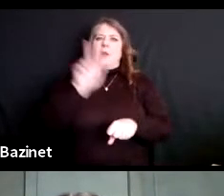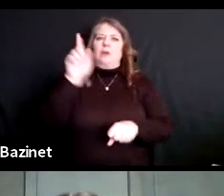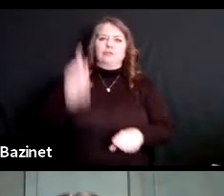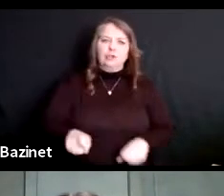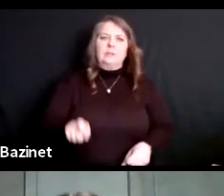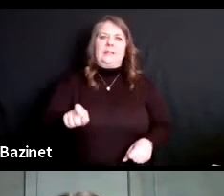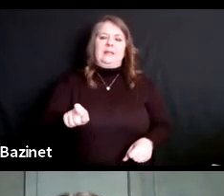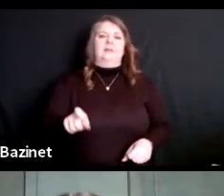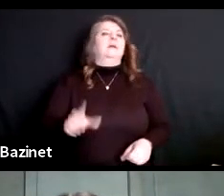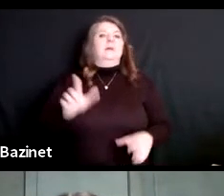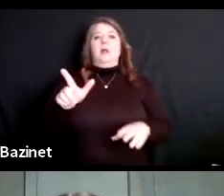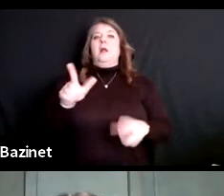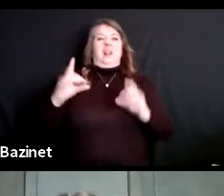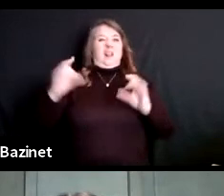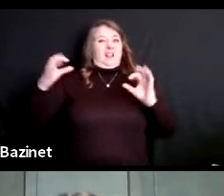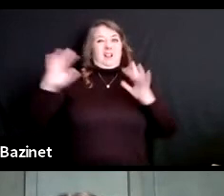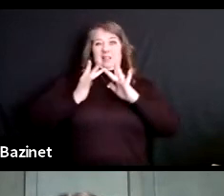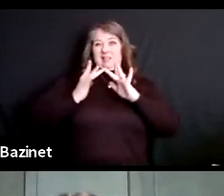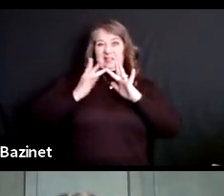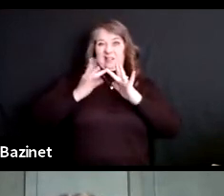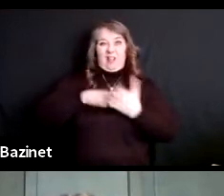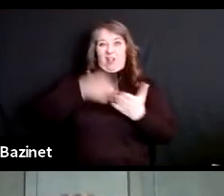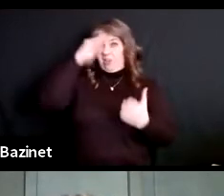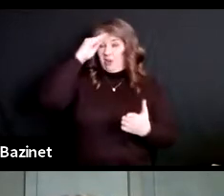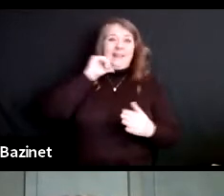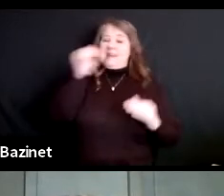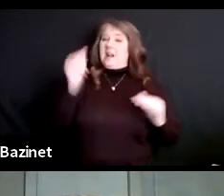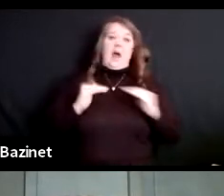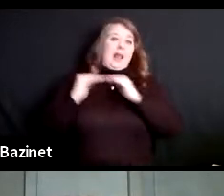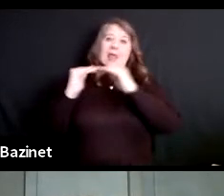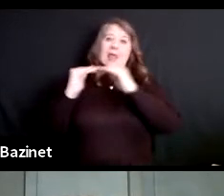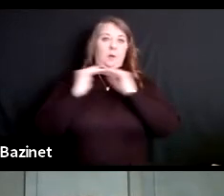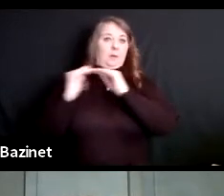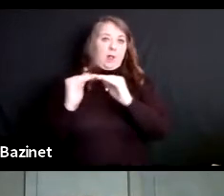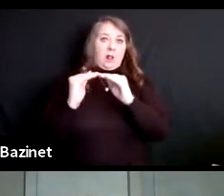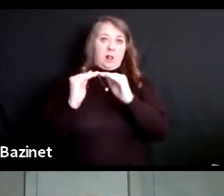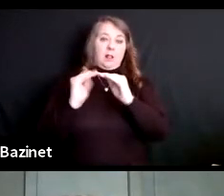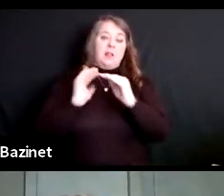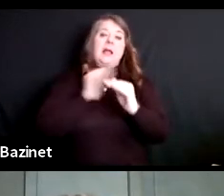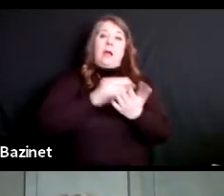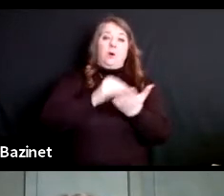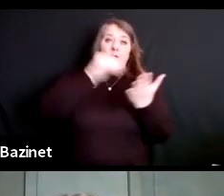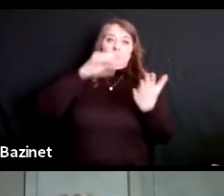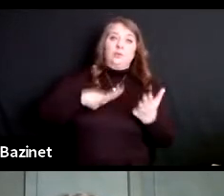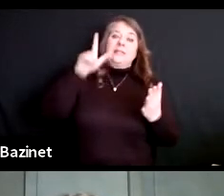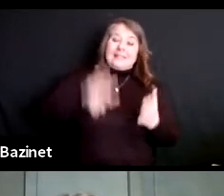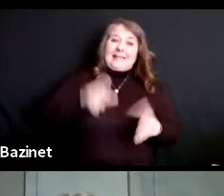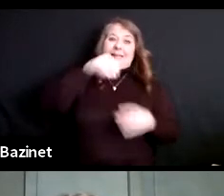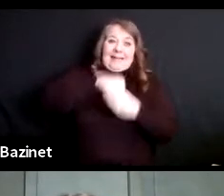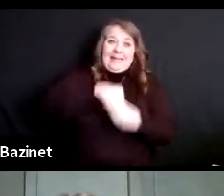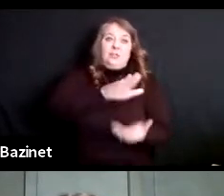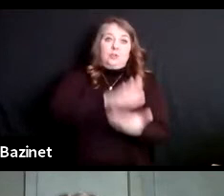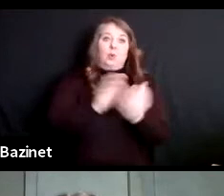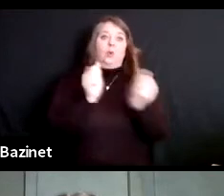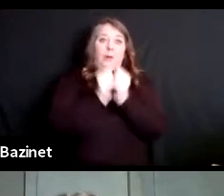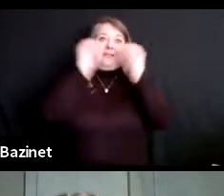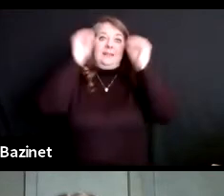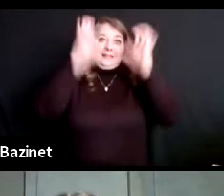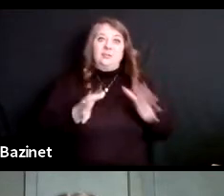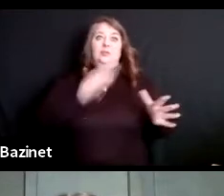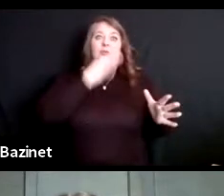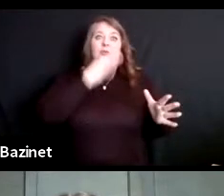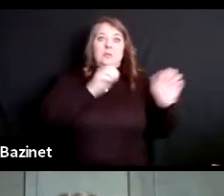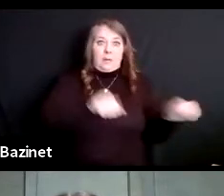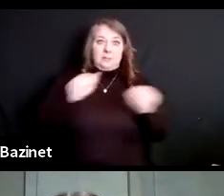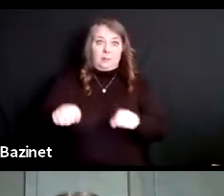is not equitable for our students, and we need to put them back in our schools with their teachers as soon as we can. Thank